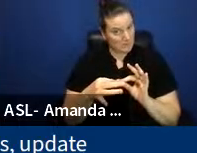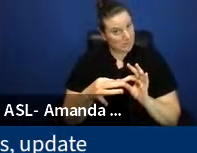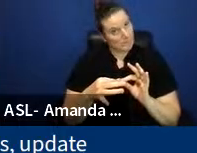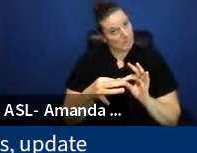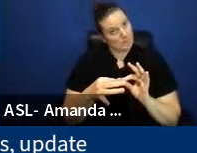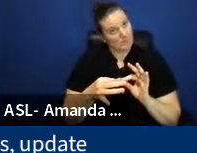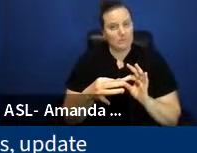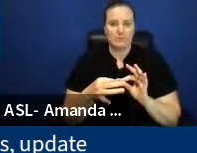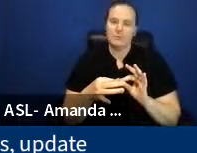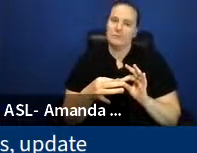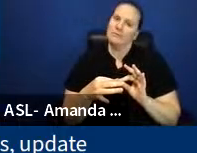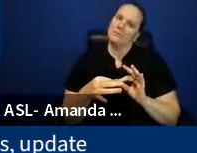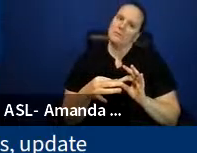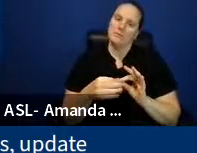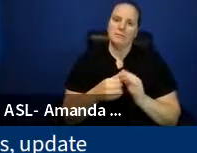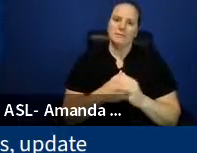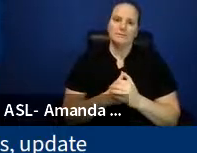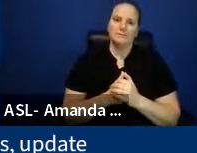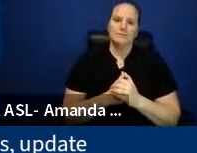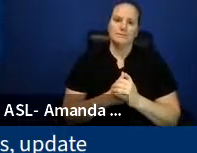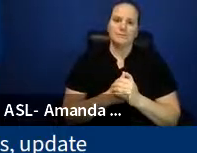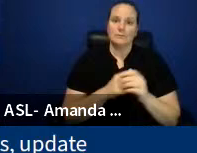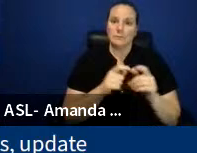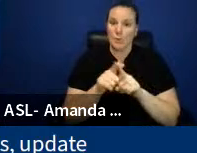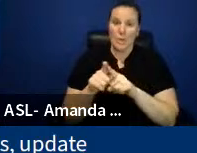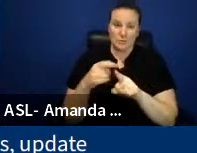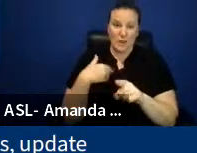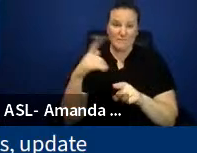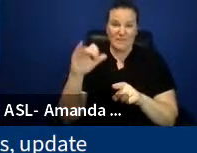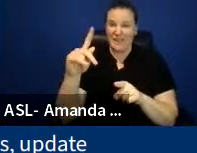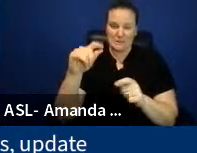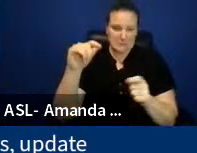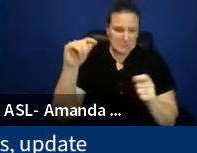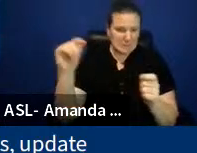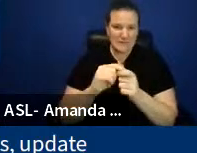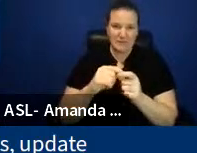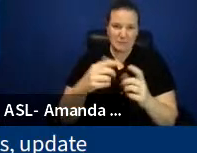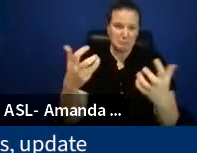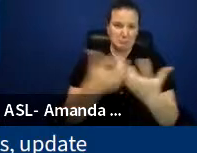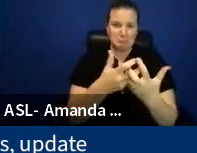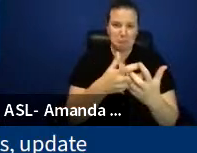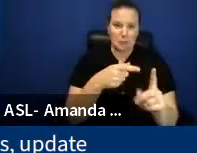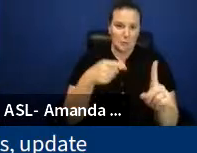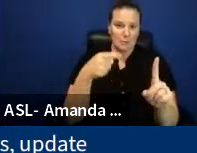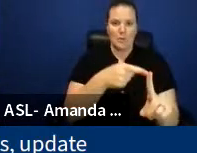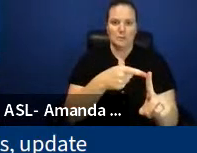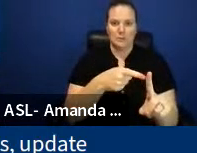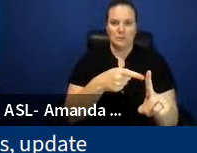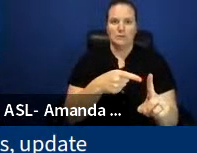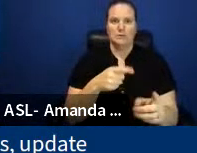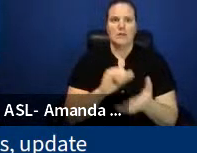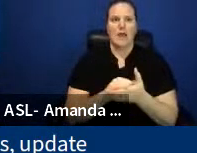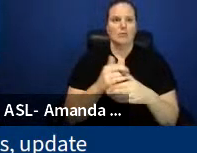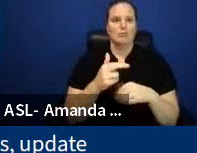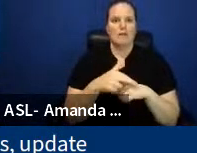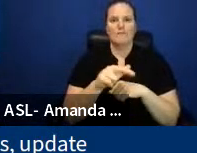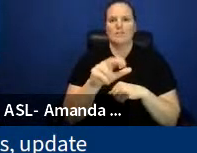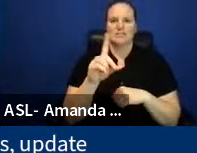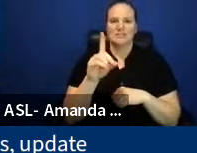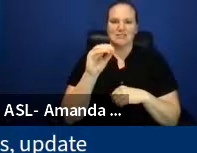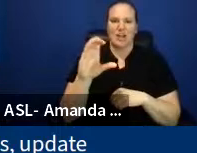take links with specific things that you are pointing to in a reference